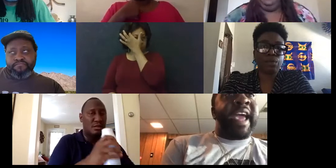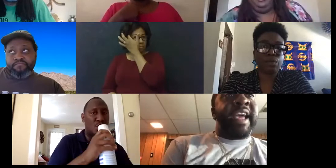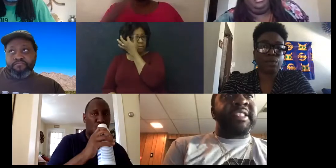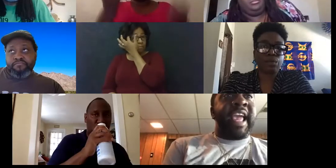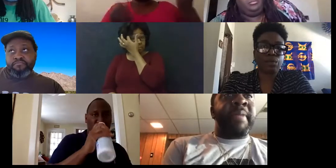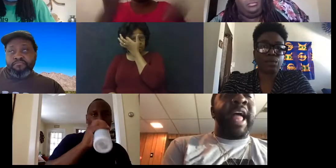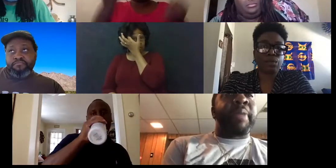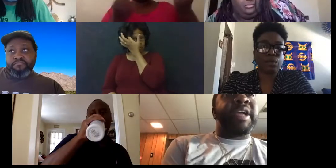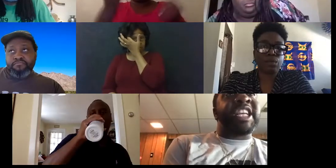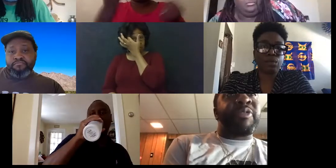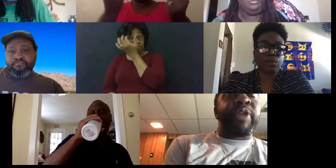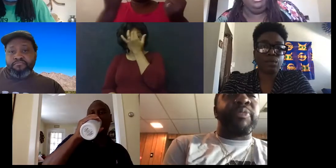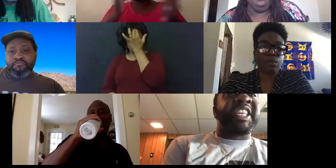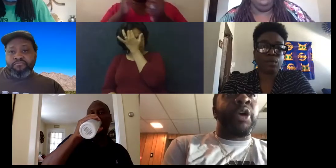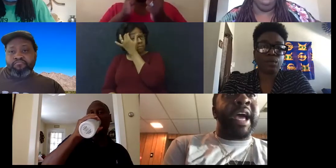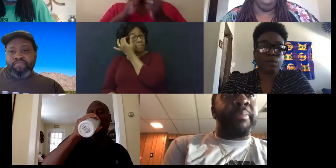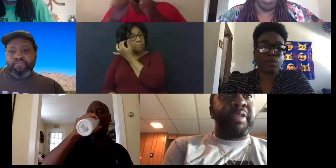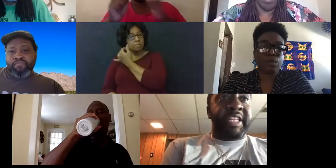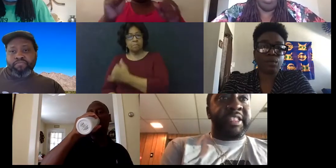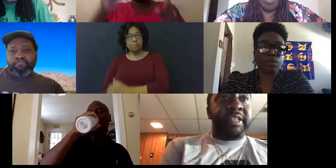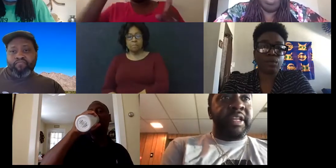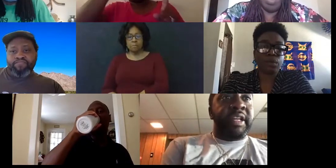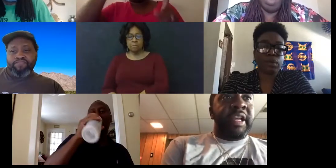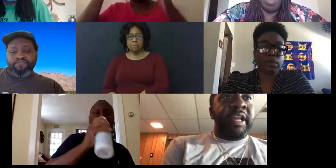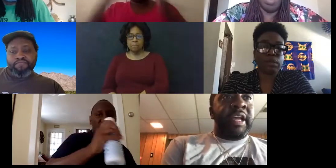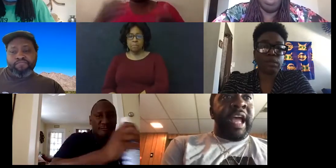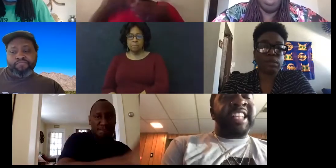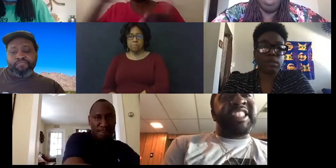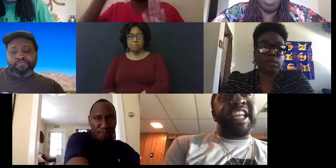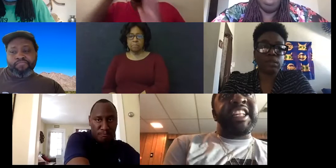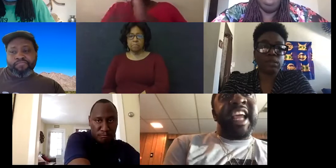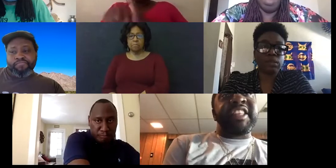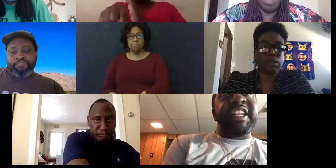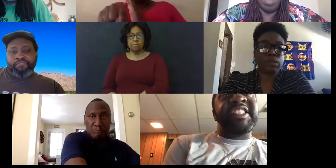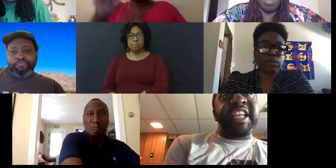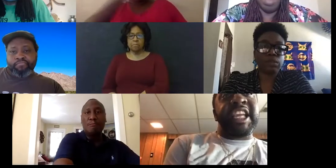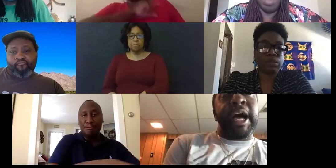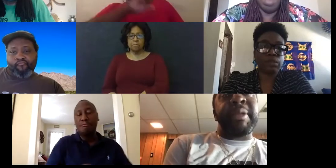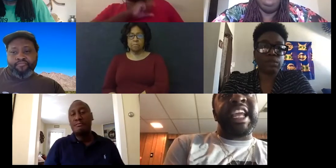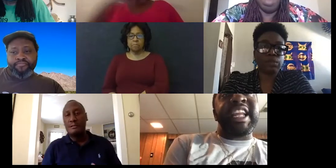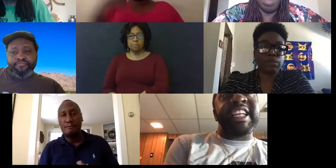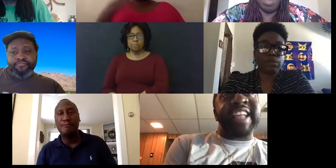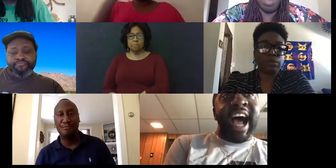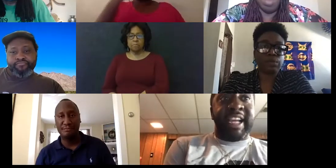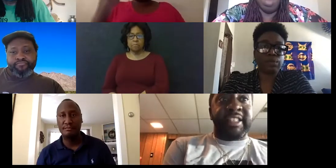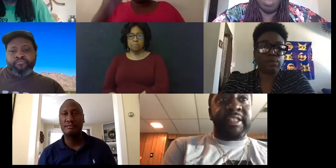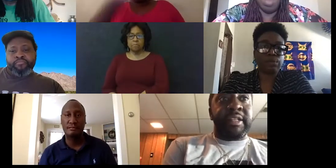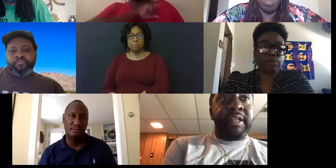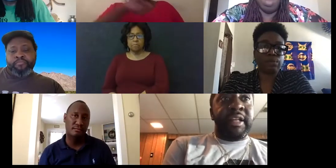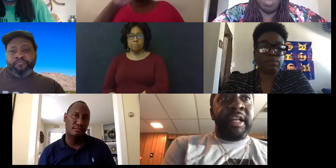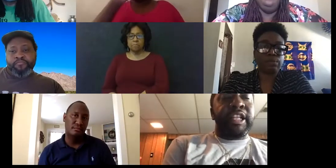I drove past a black man just before he was killed by the police. I seen the death that he's seen coming in his